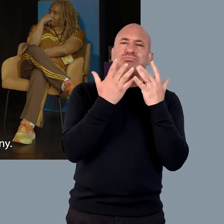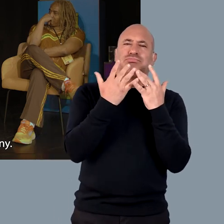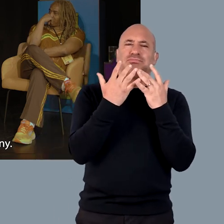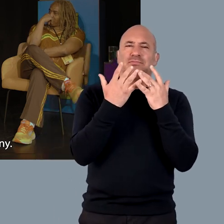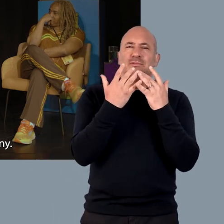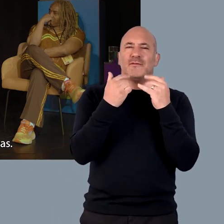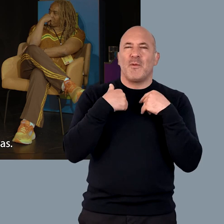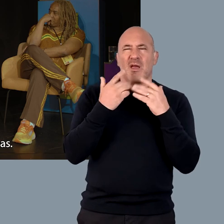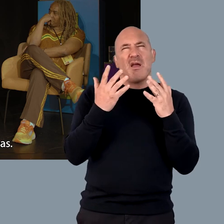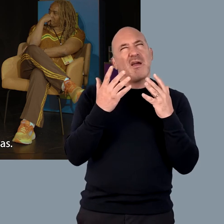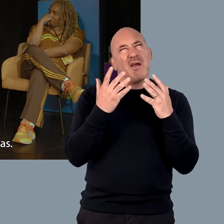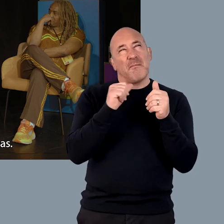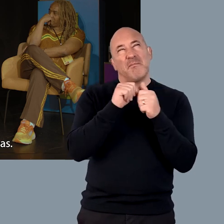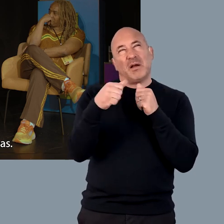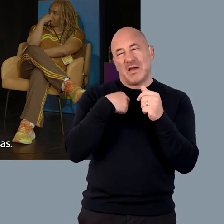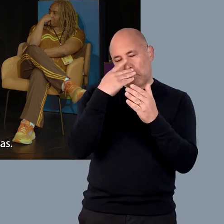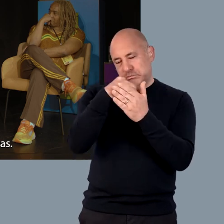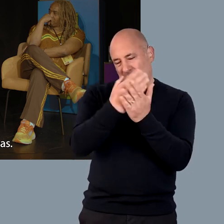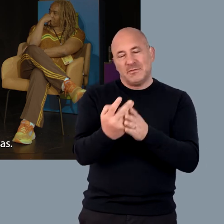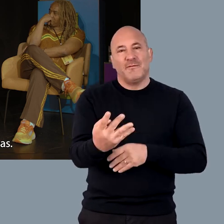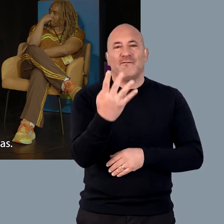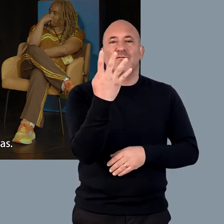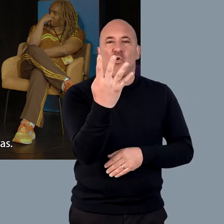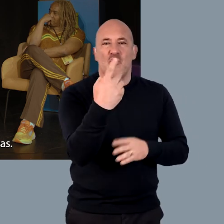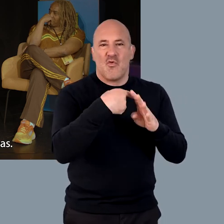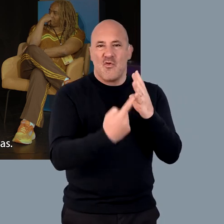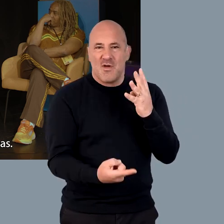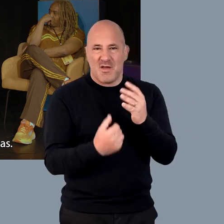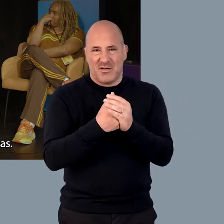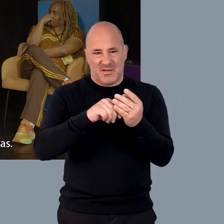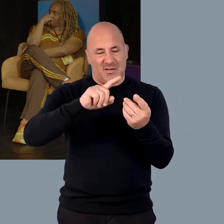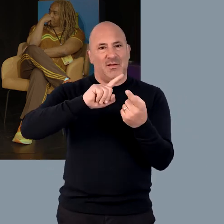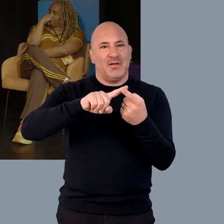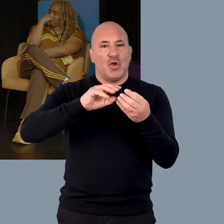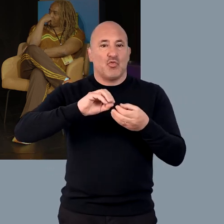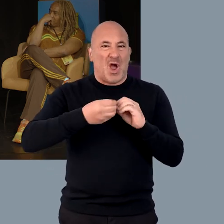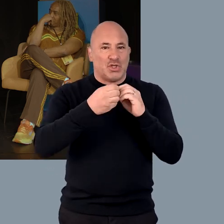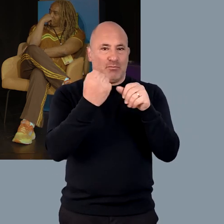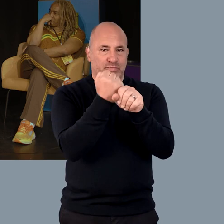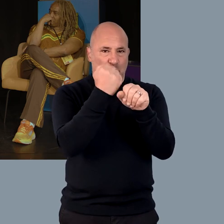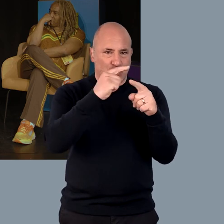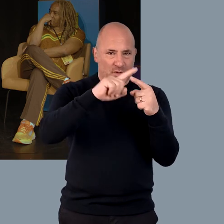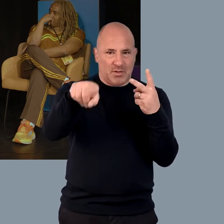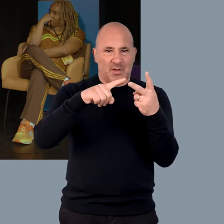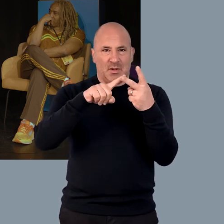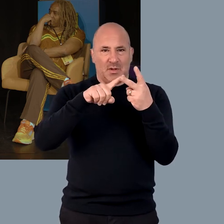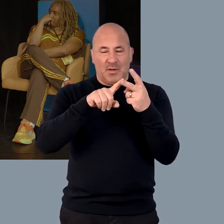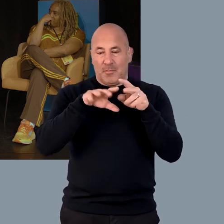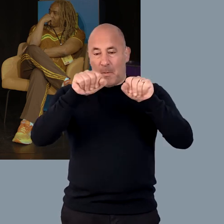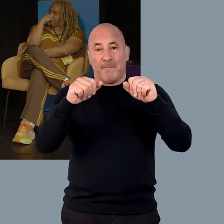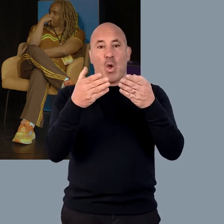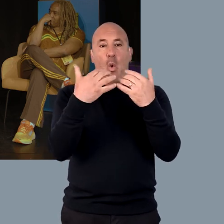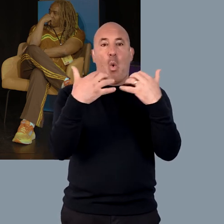within the company. And for me, I kind of felt it naturally split into four areas. So creation and productions,